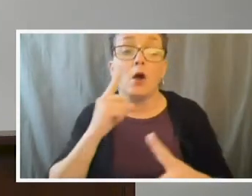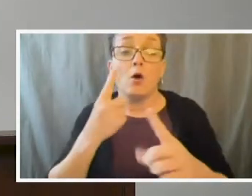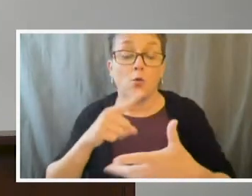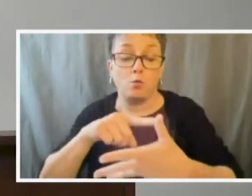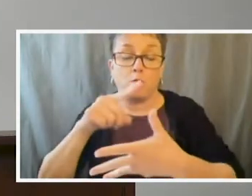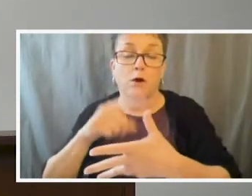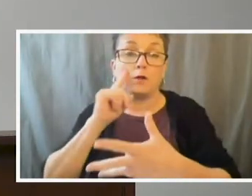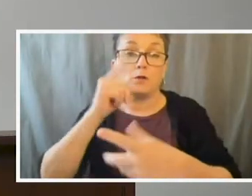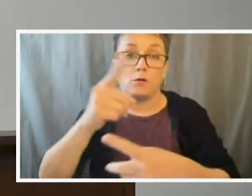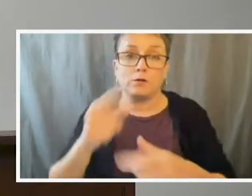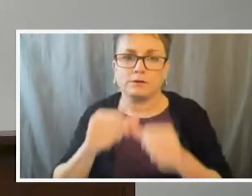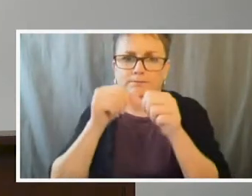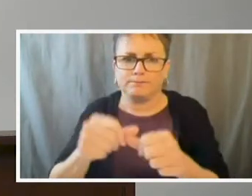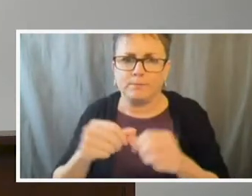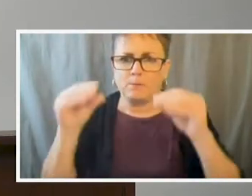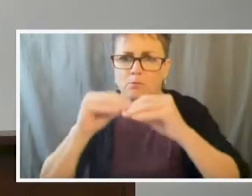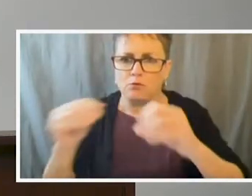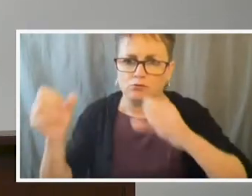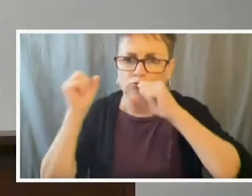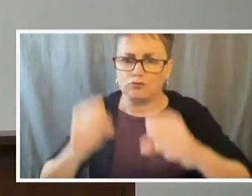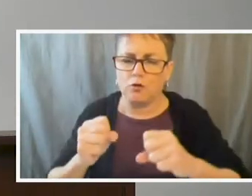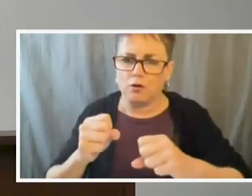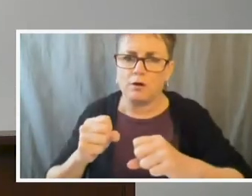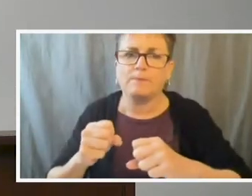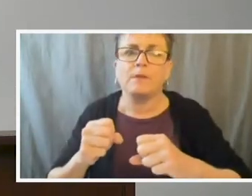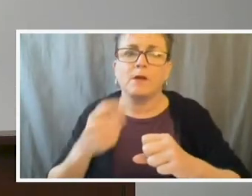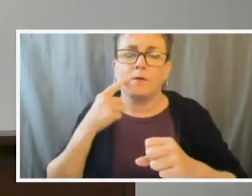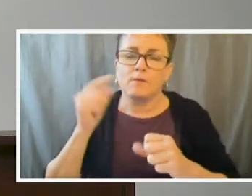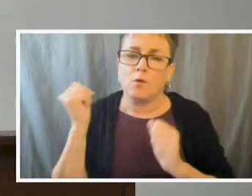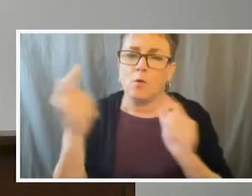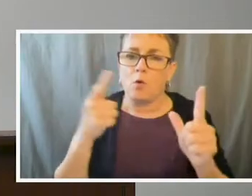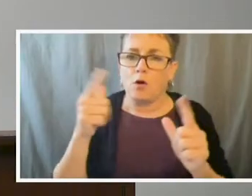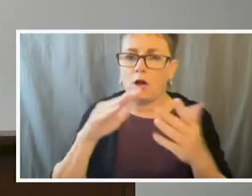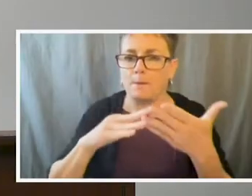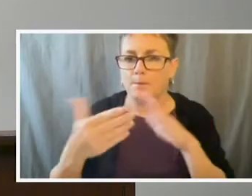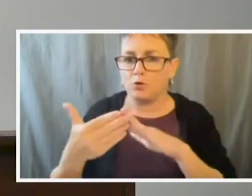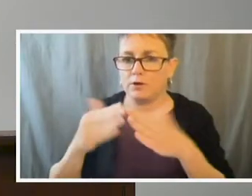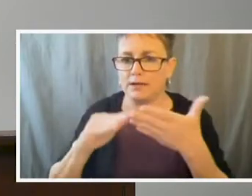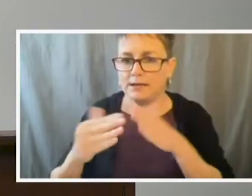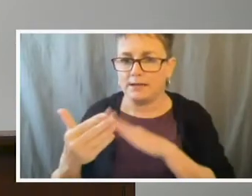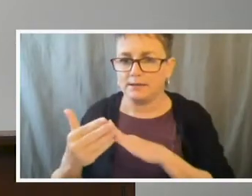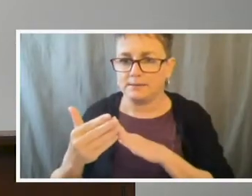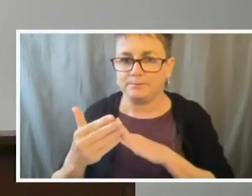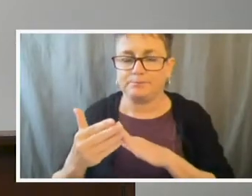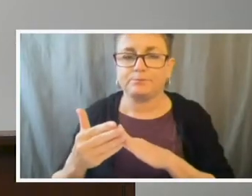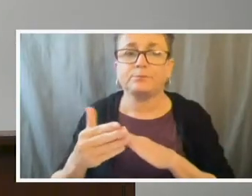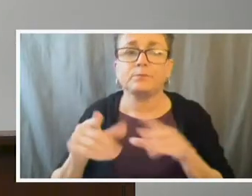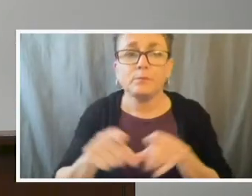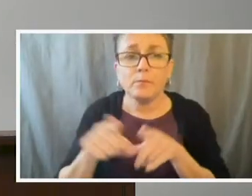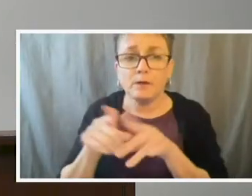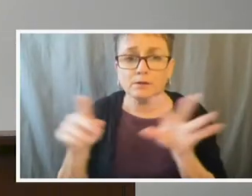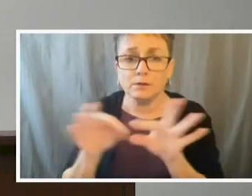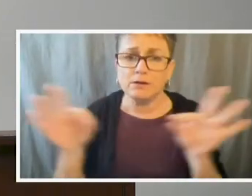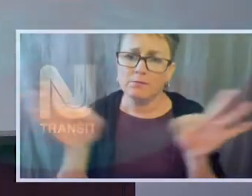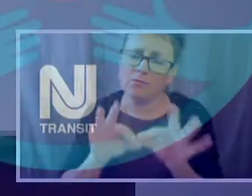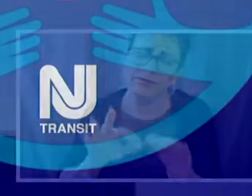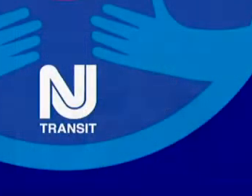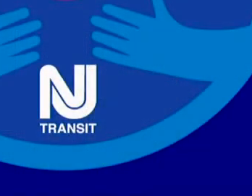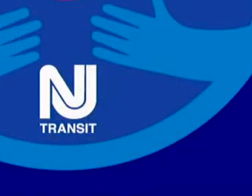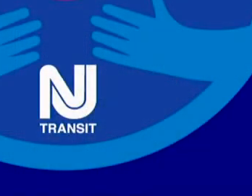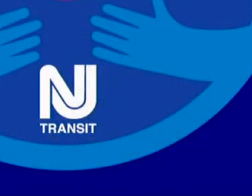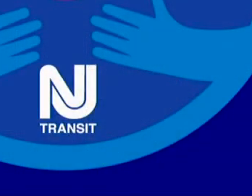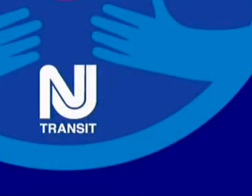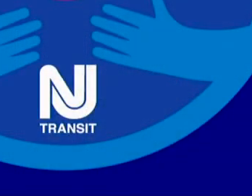power a stronger and fair economy for all communities in the region. Even more important, it is also quite simply the right thing to do.